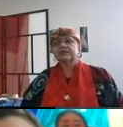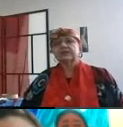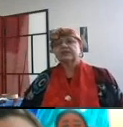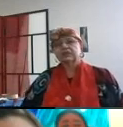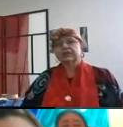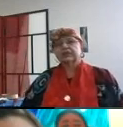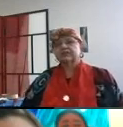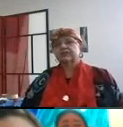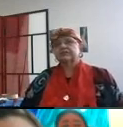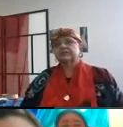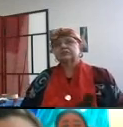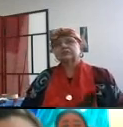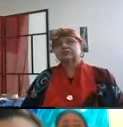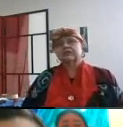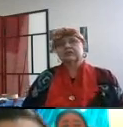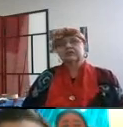Yeah. So I think that